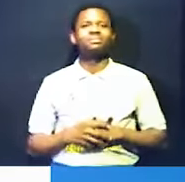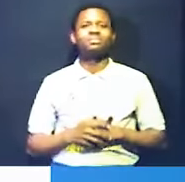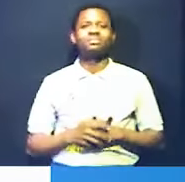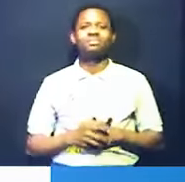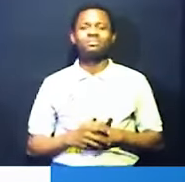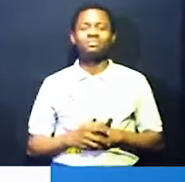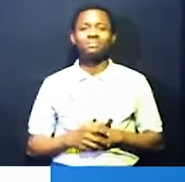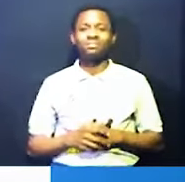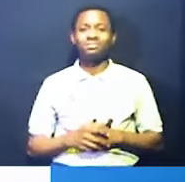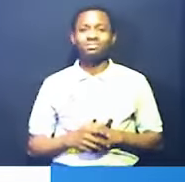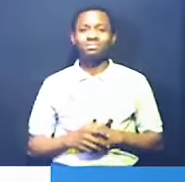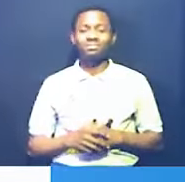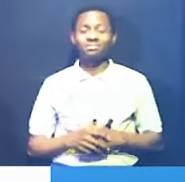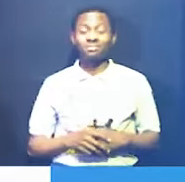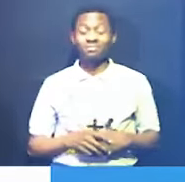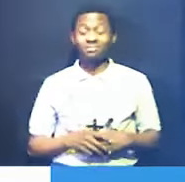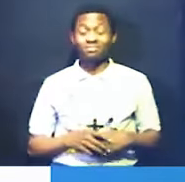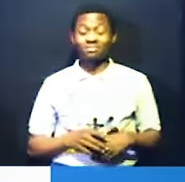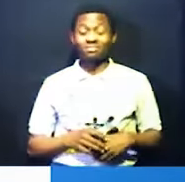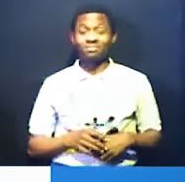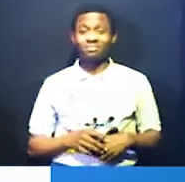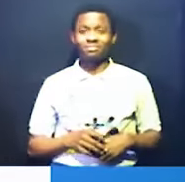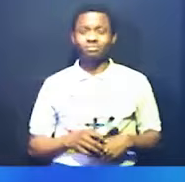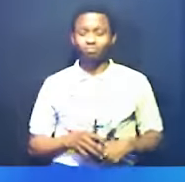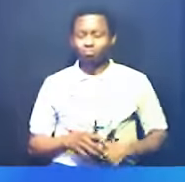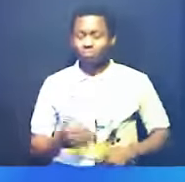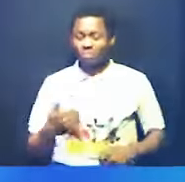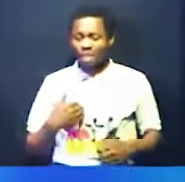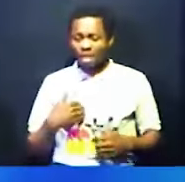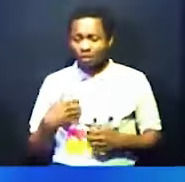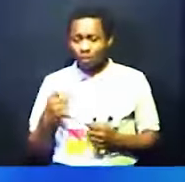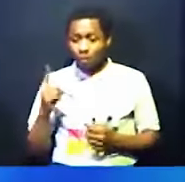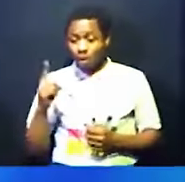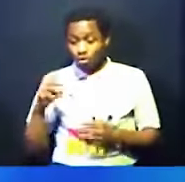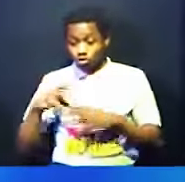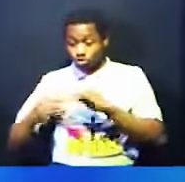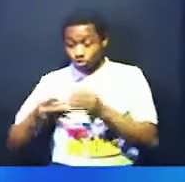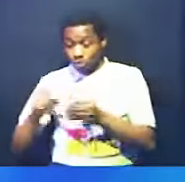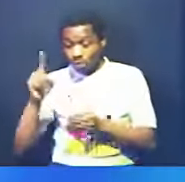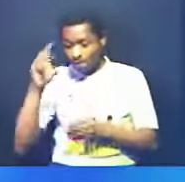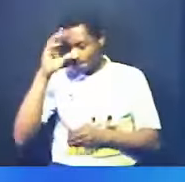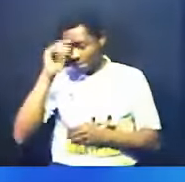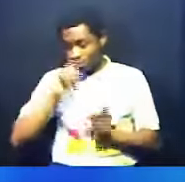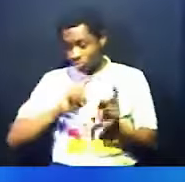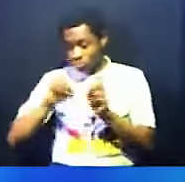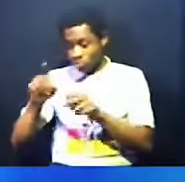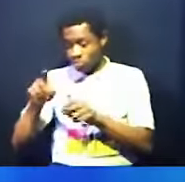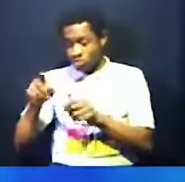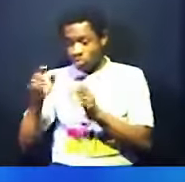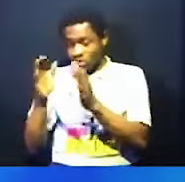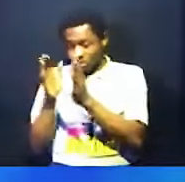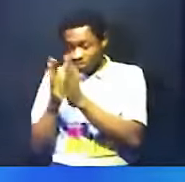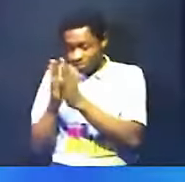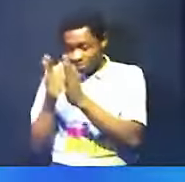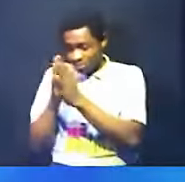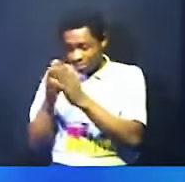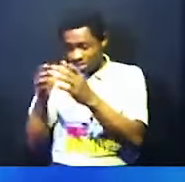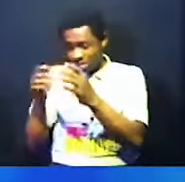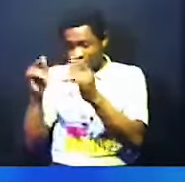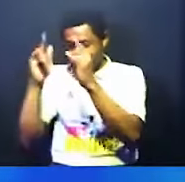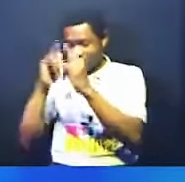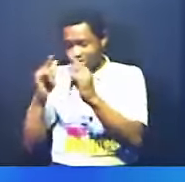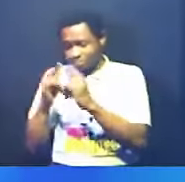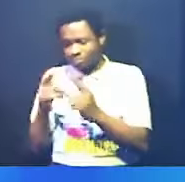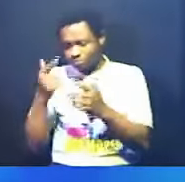There was this man who went for a prayer to a prayer camp because he had some challenge with the leg, some pain in the